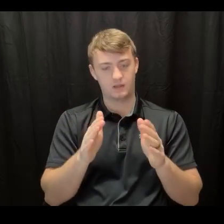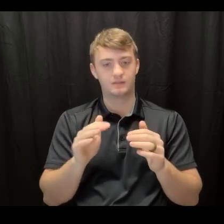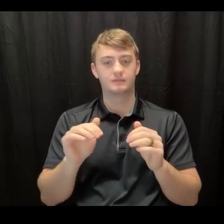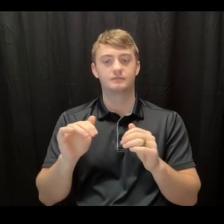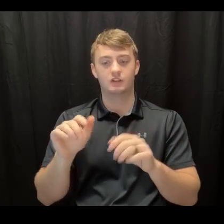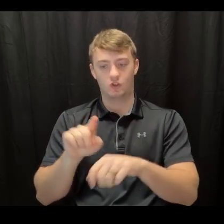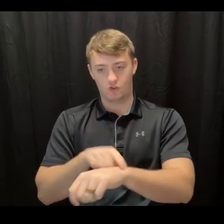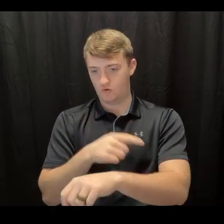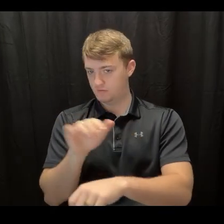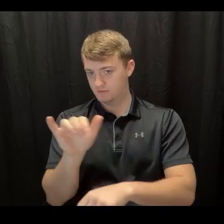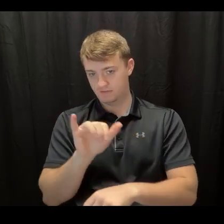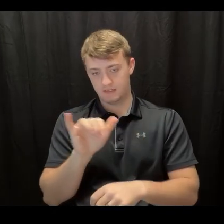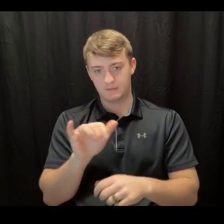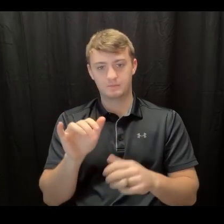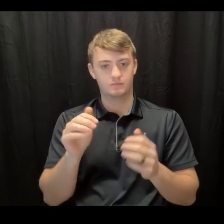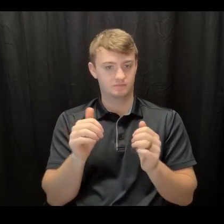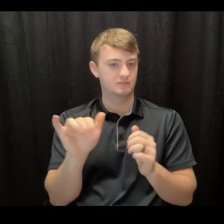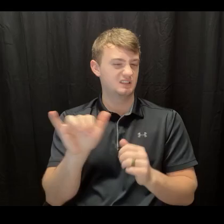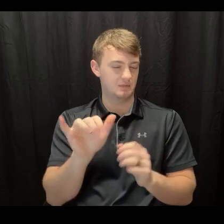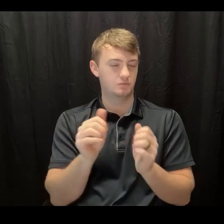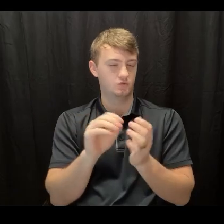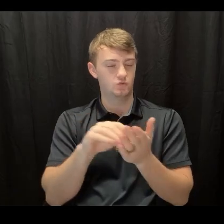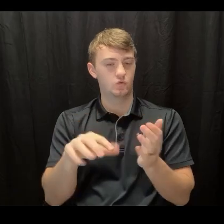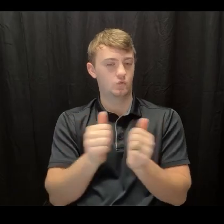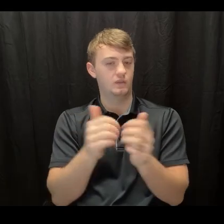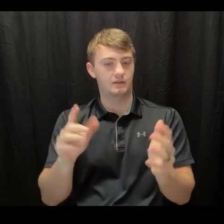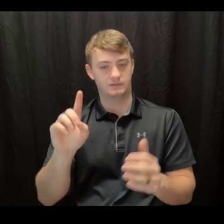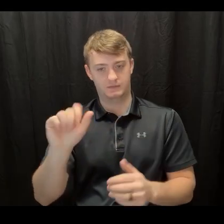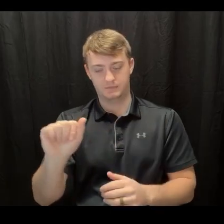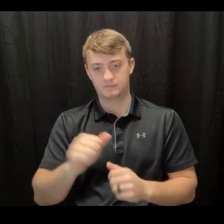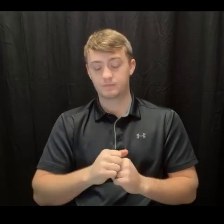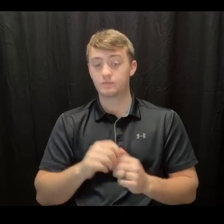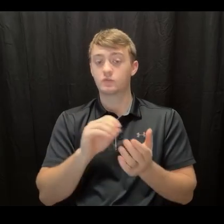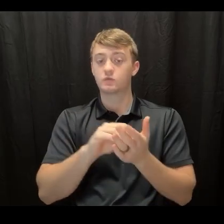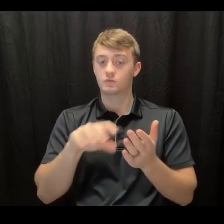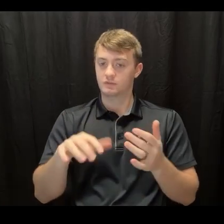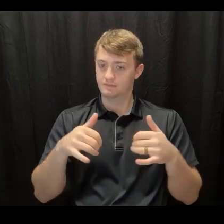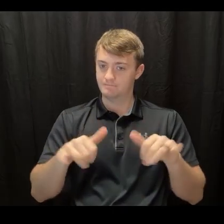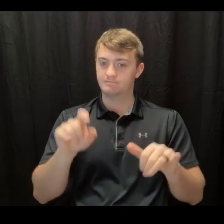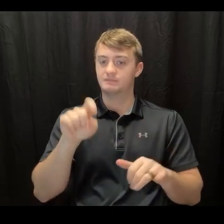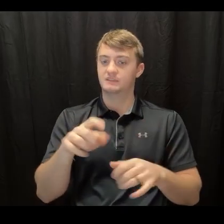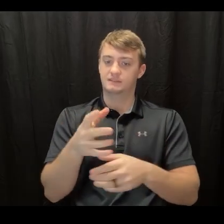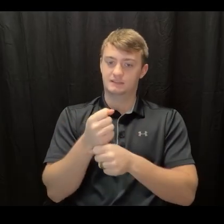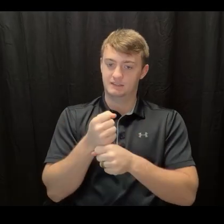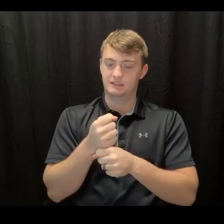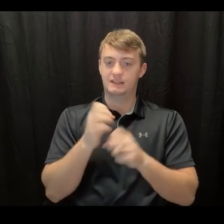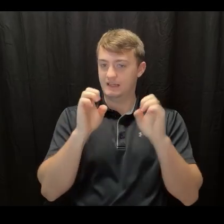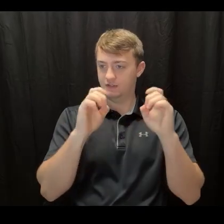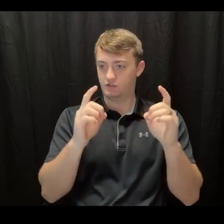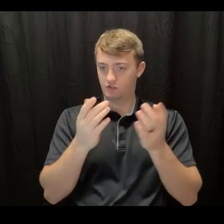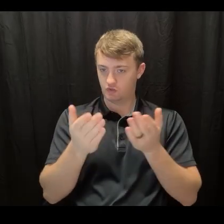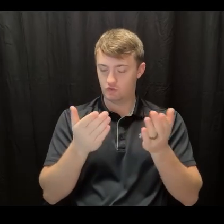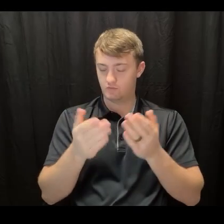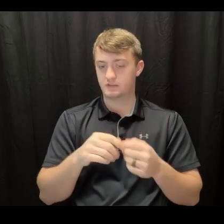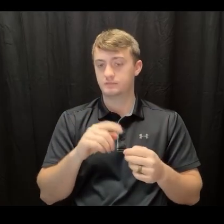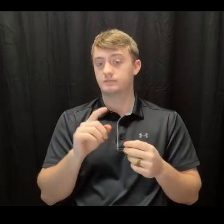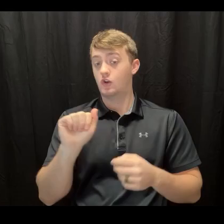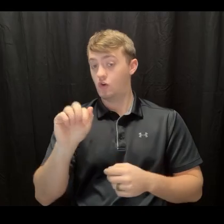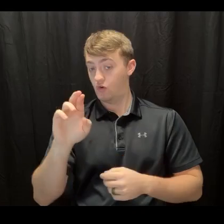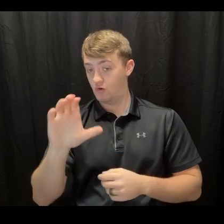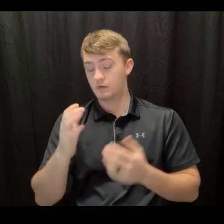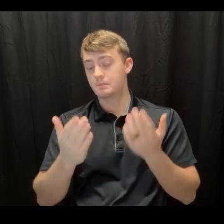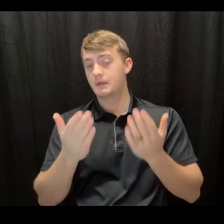same duration as it would be for students without disabilities. The student must continue to receive educational services, and the